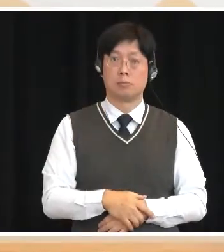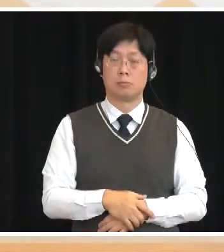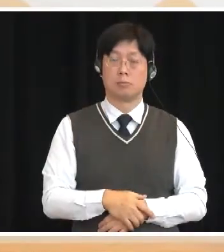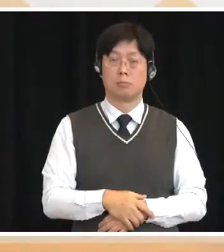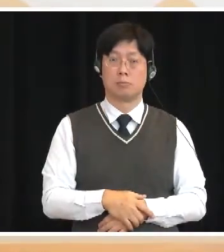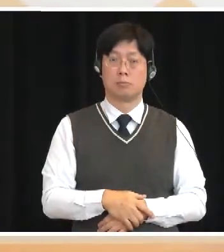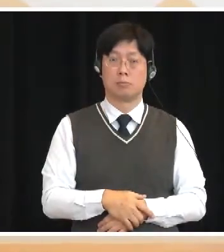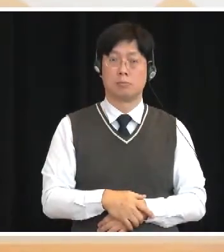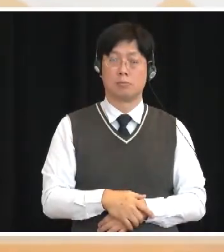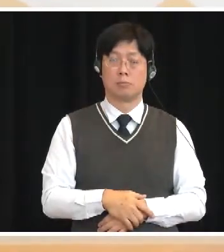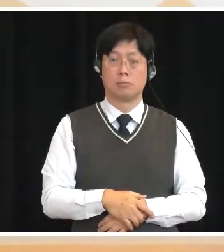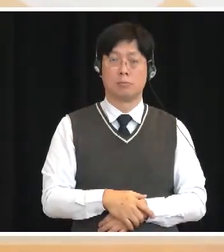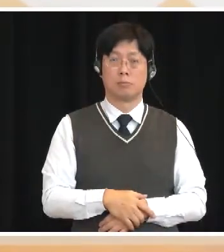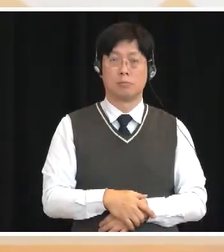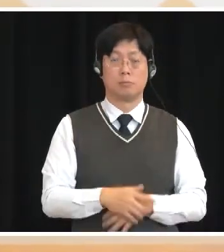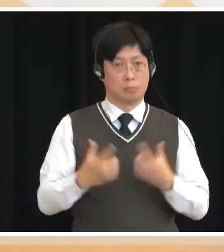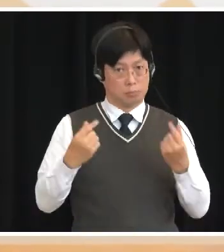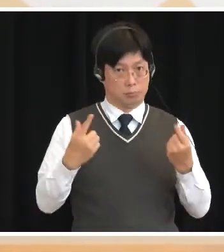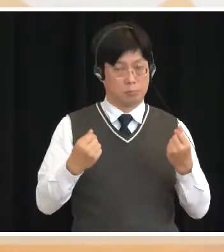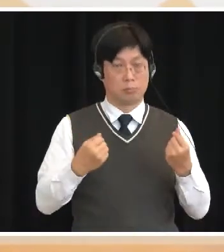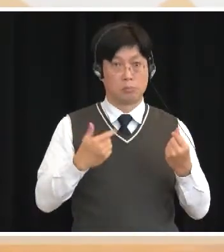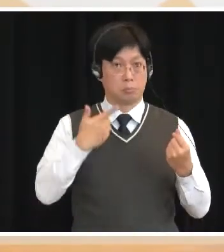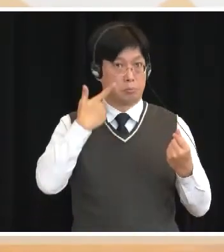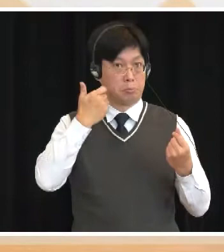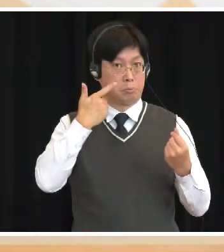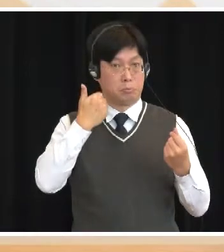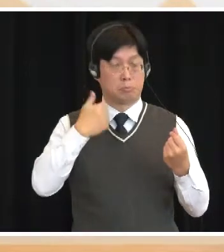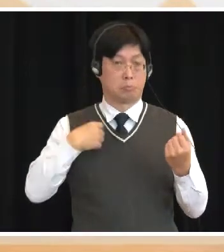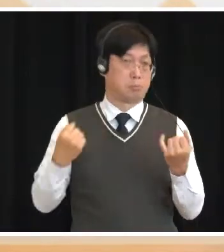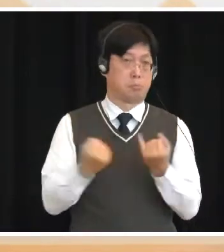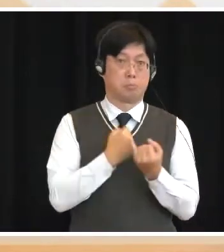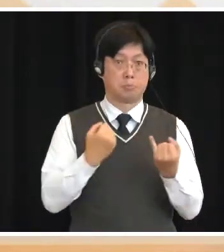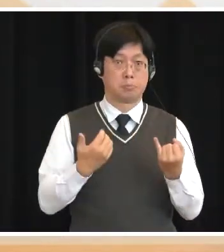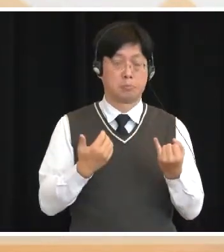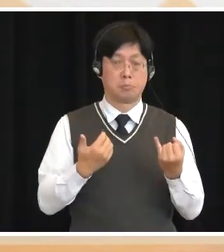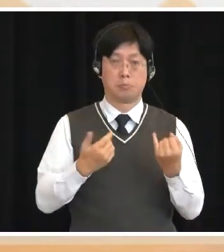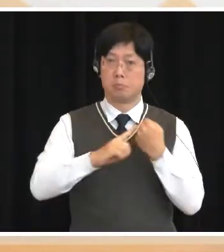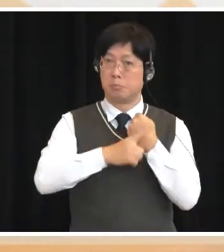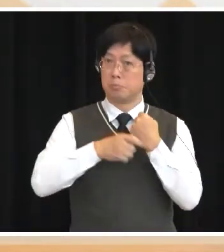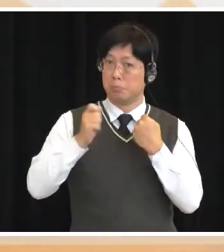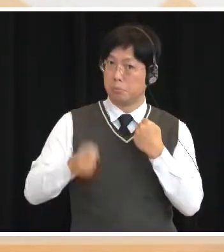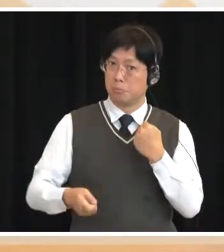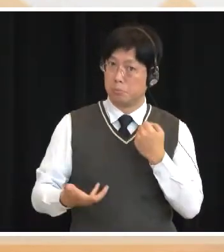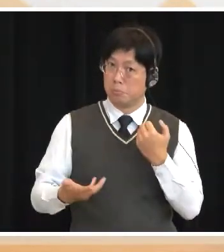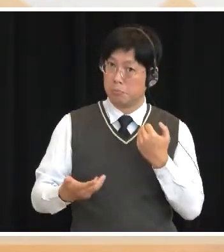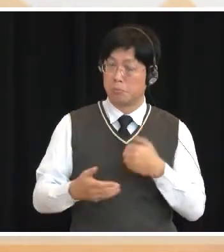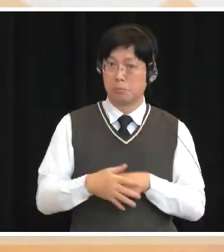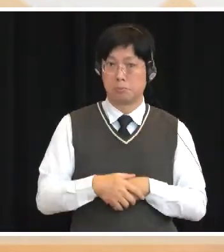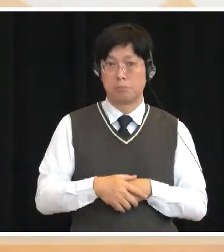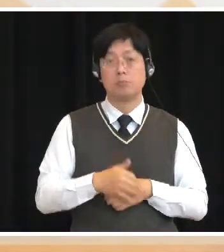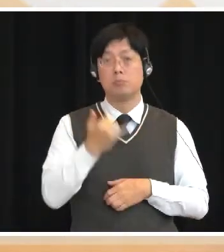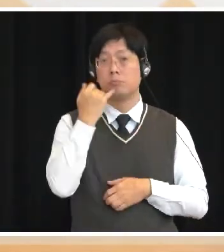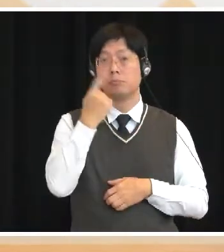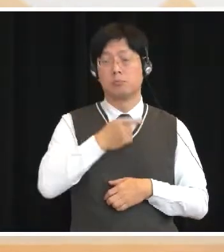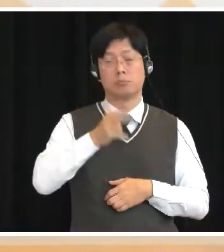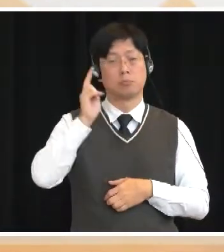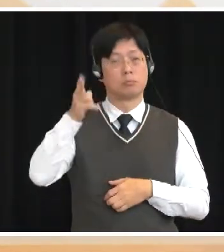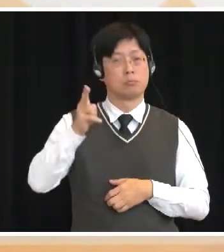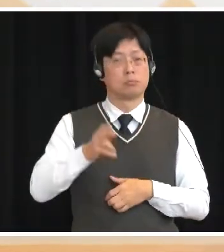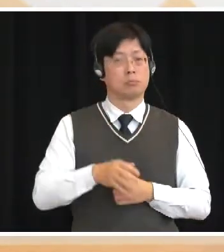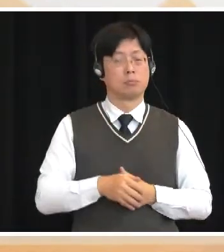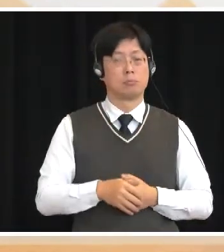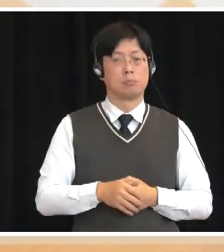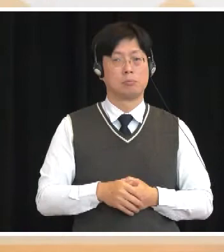in that case possible for the judge to order the placement of the 18-year-old in a children's